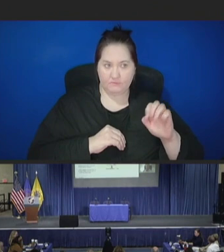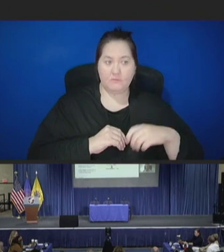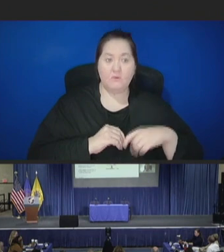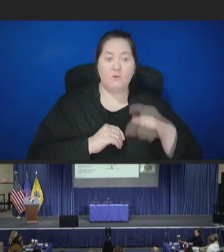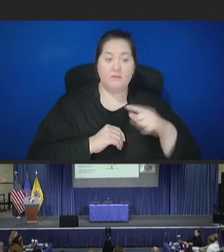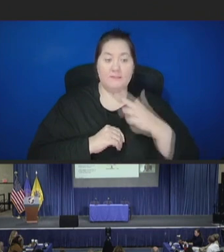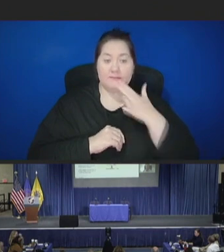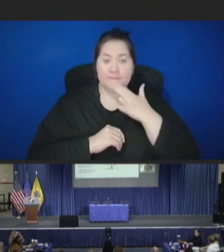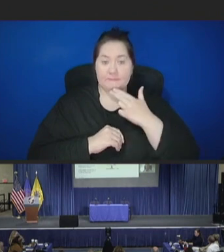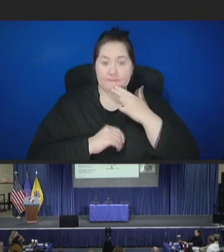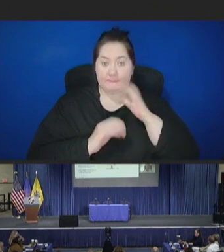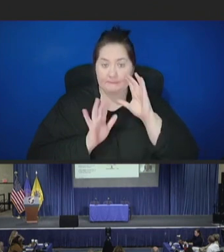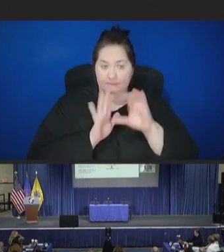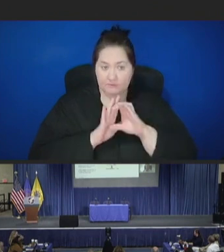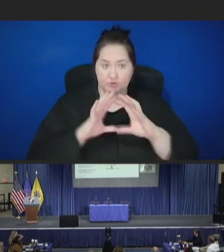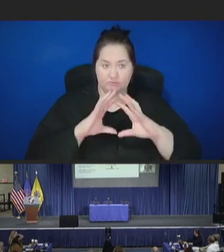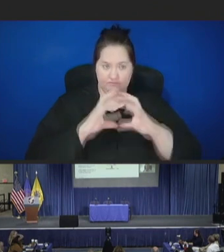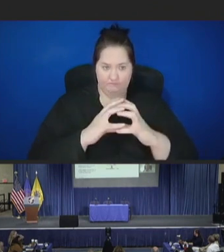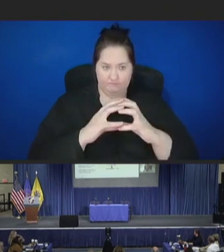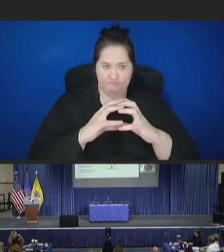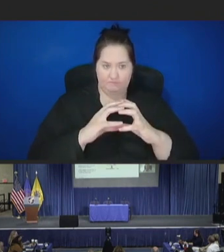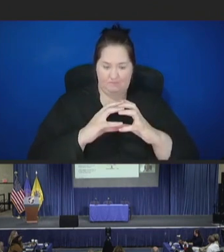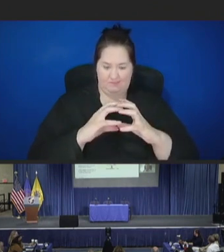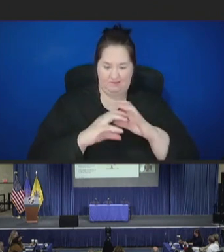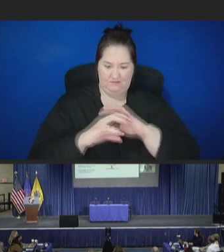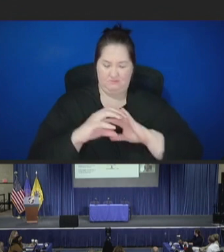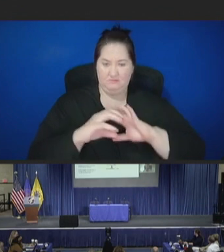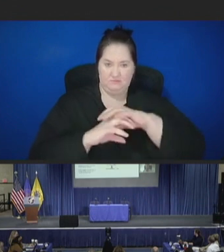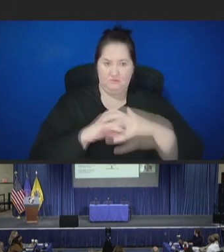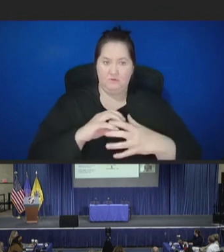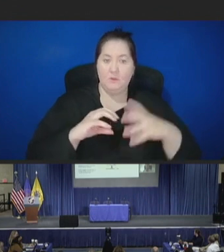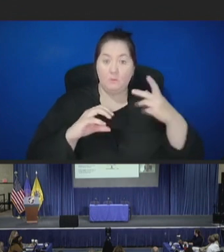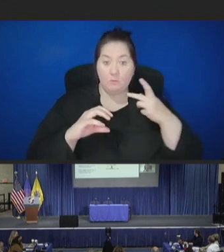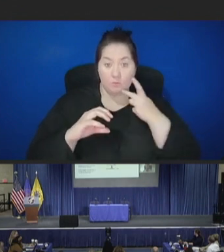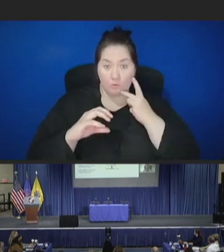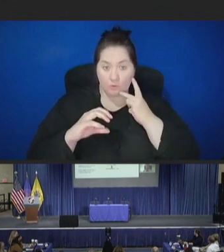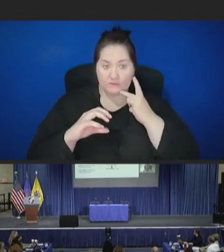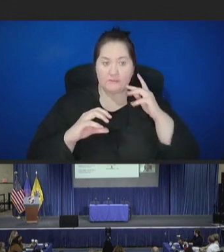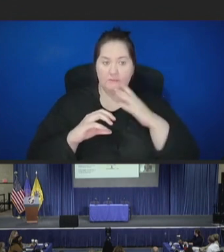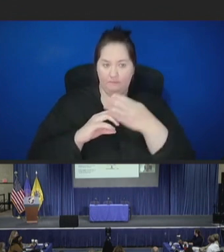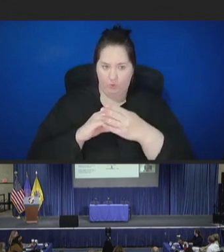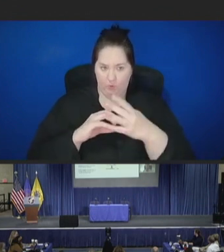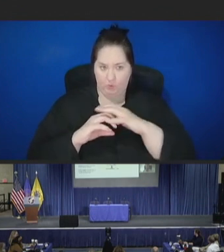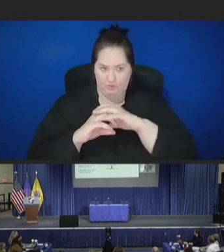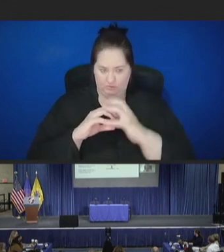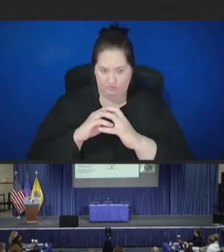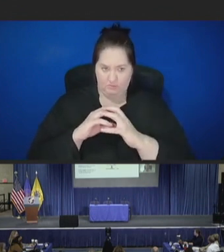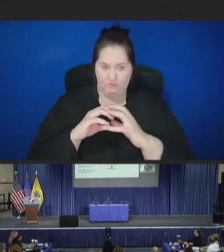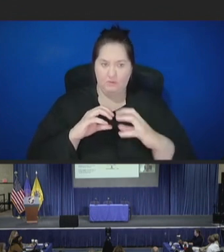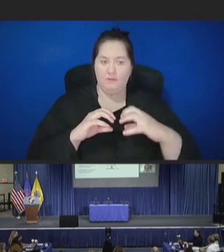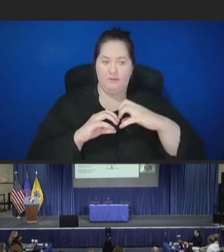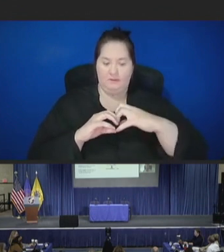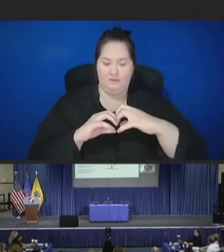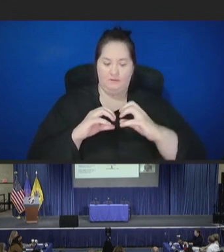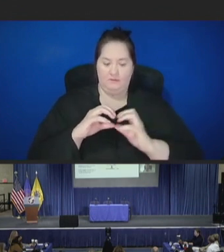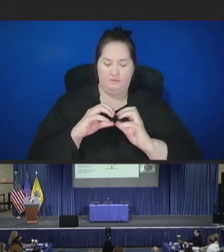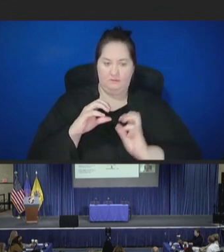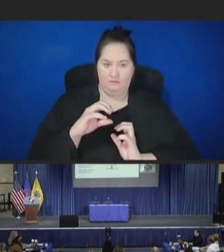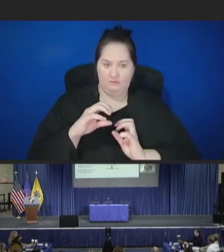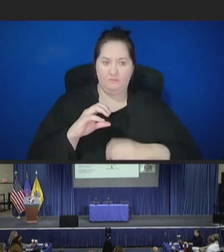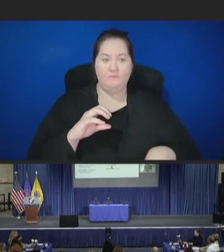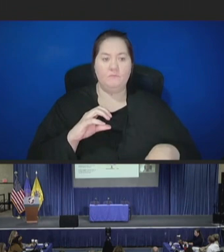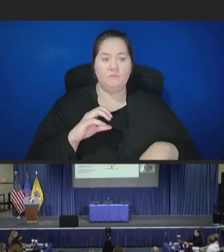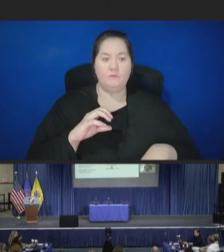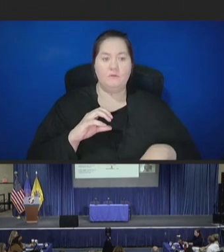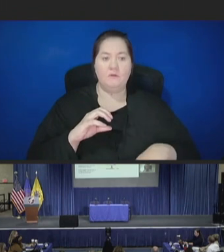cartoon here, we have the envelope protein in blue, and there is a